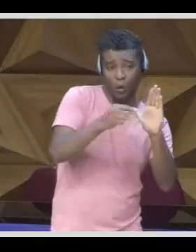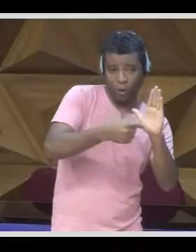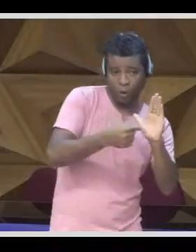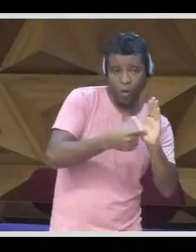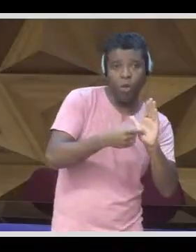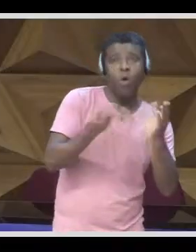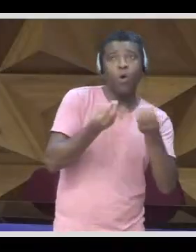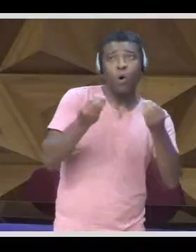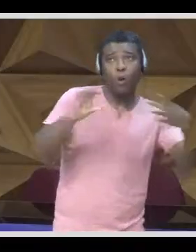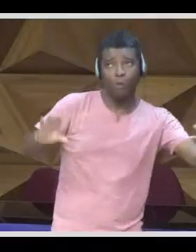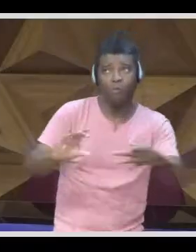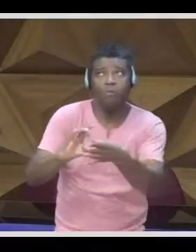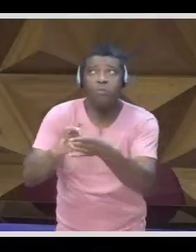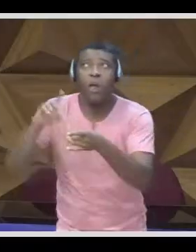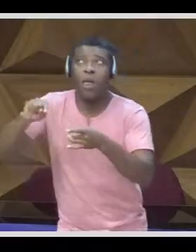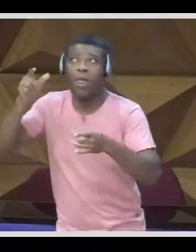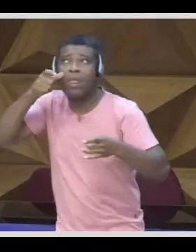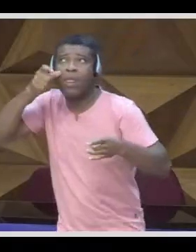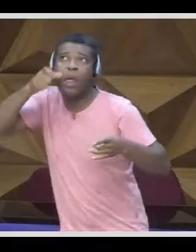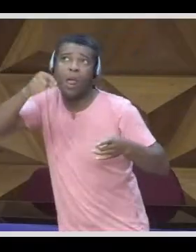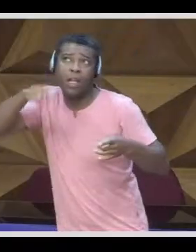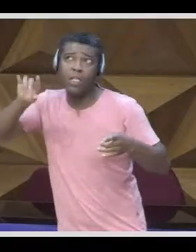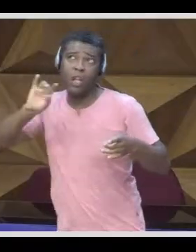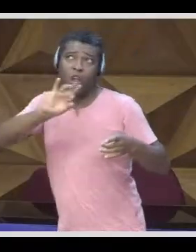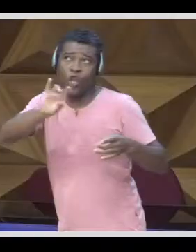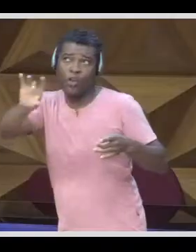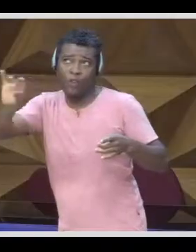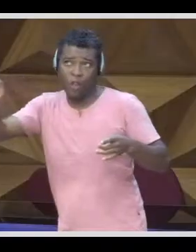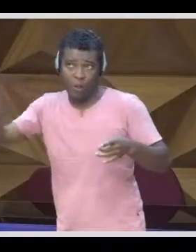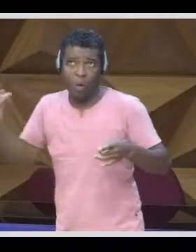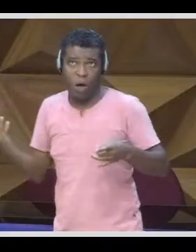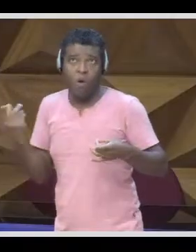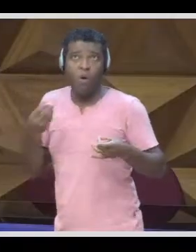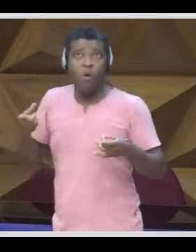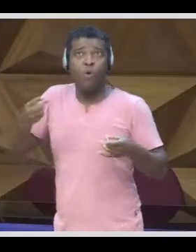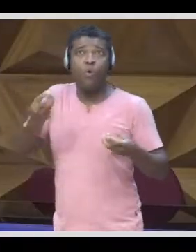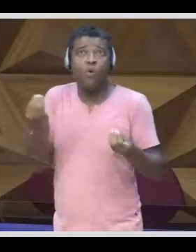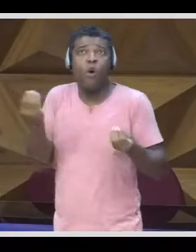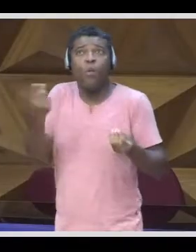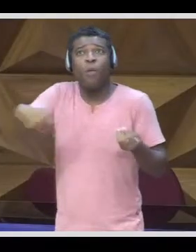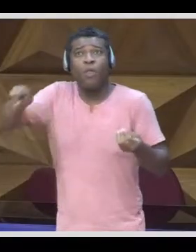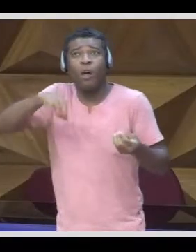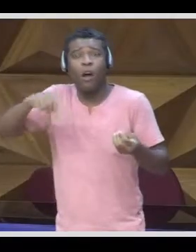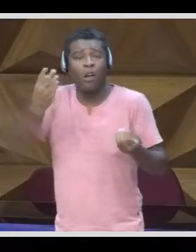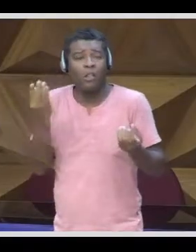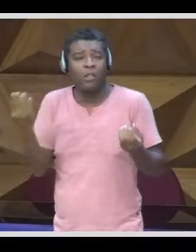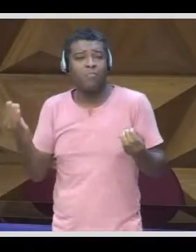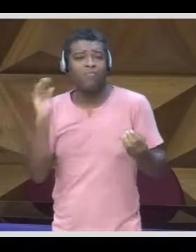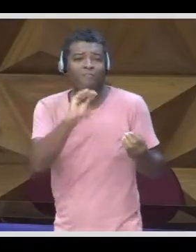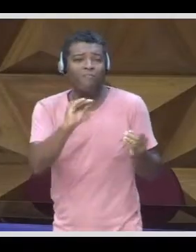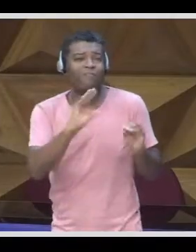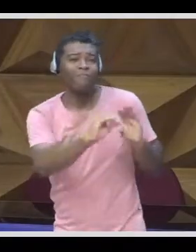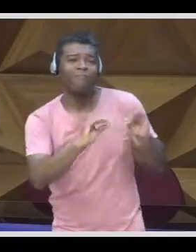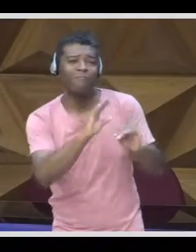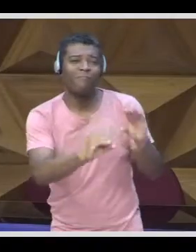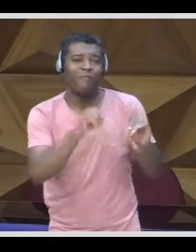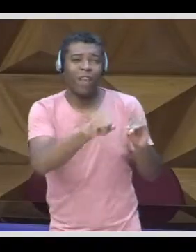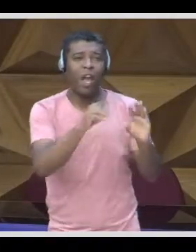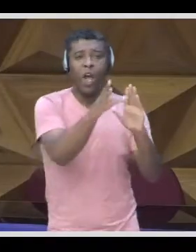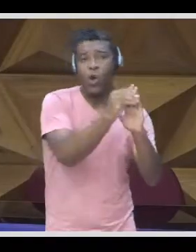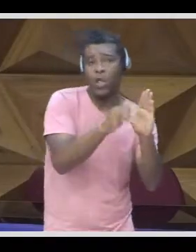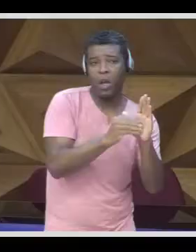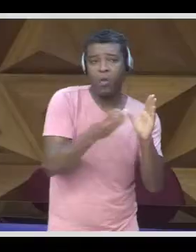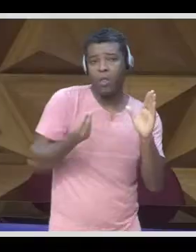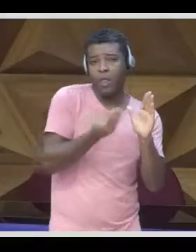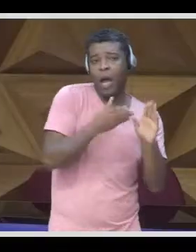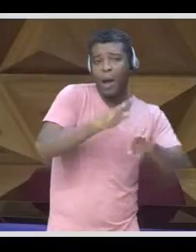content, very attractive? You could also analyze from the perspective of individual biases that we